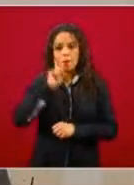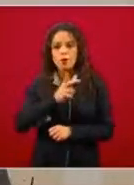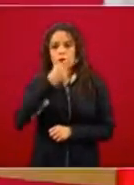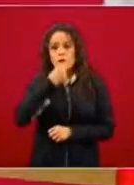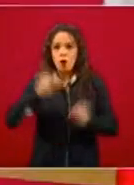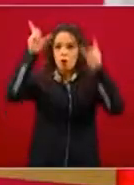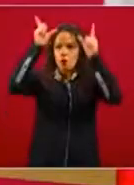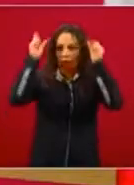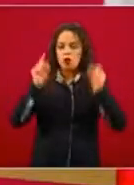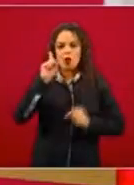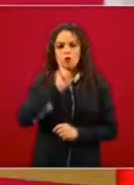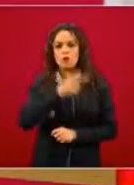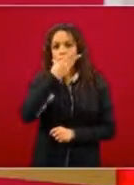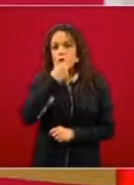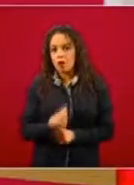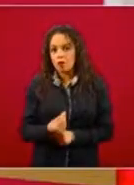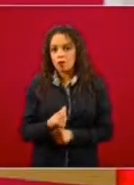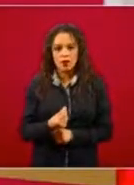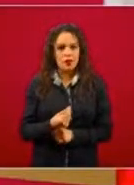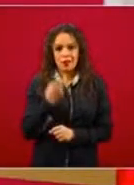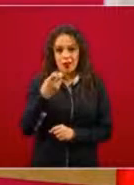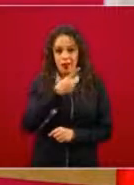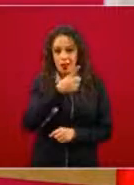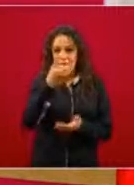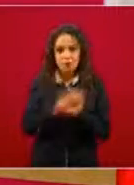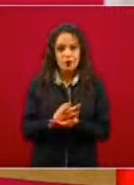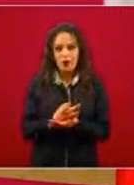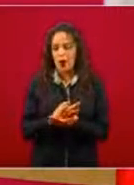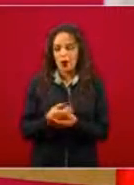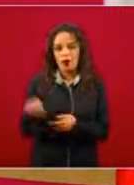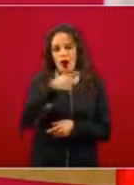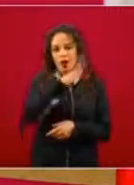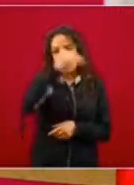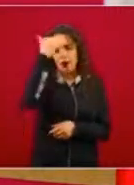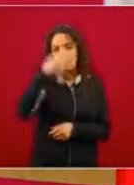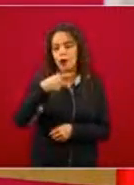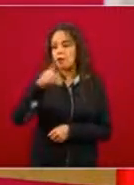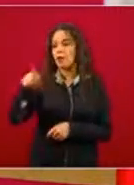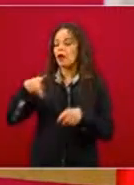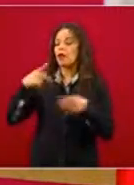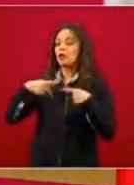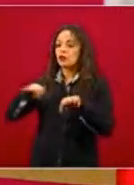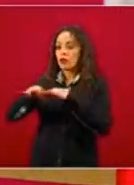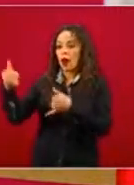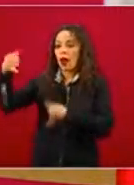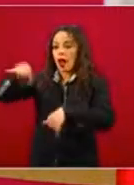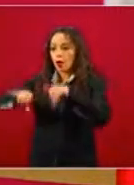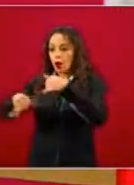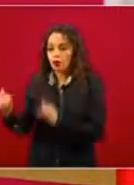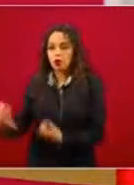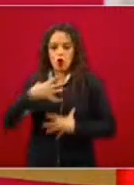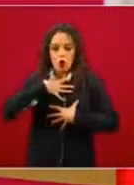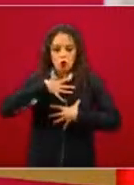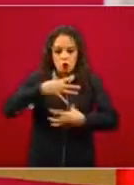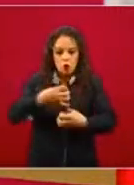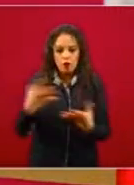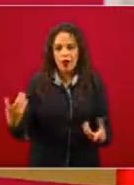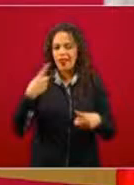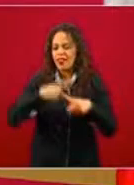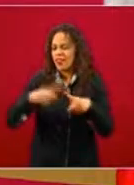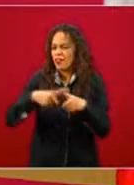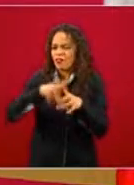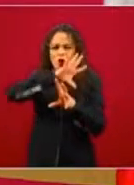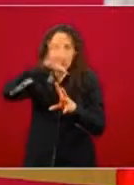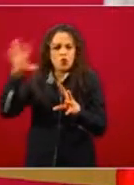not only doctors and nurses who are our main actors in this play, but thank you to the